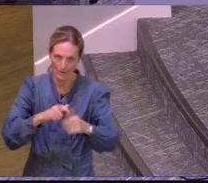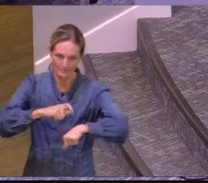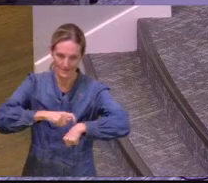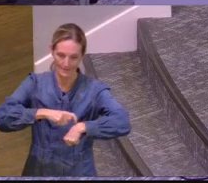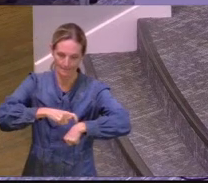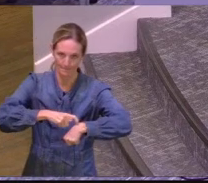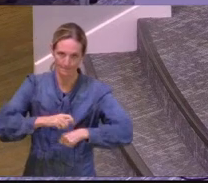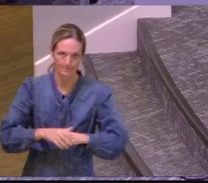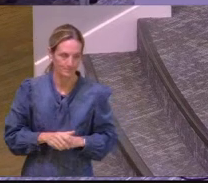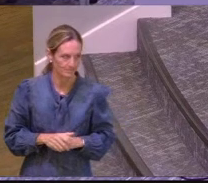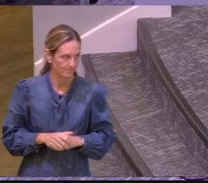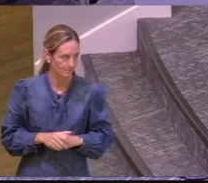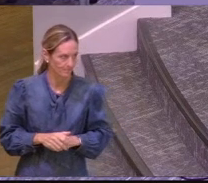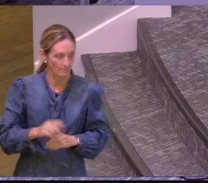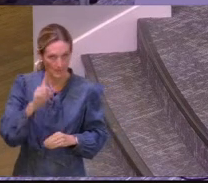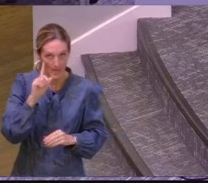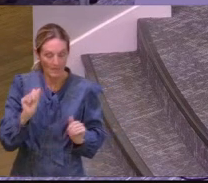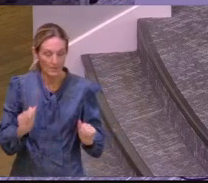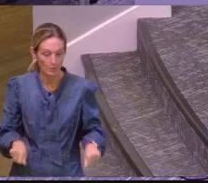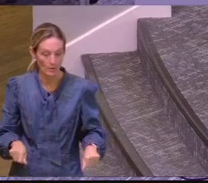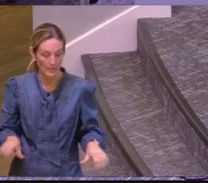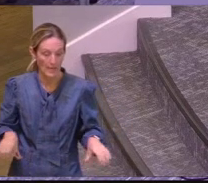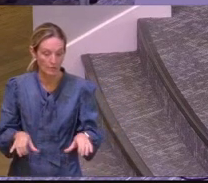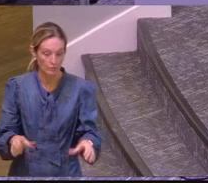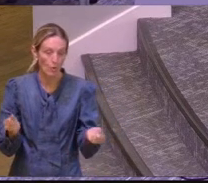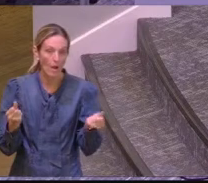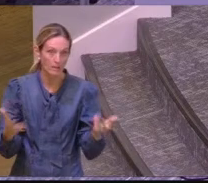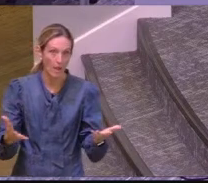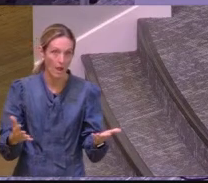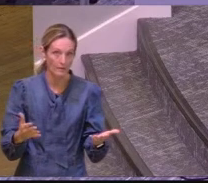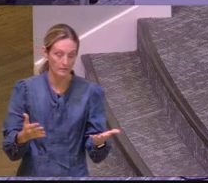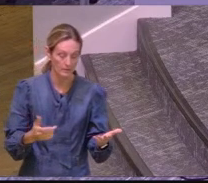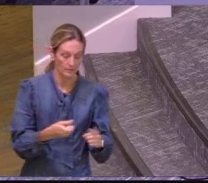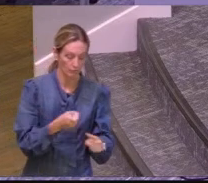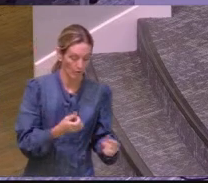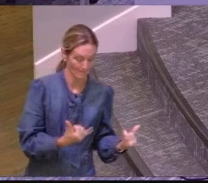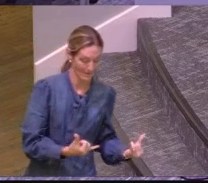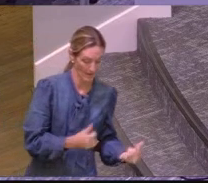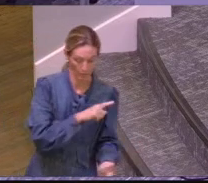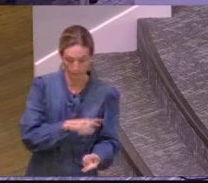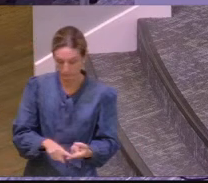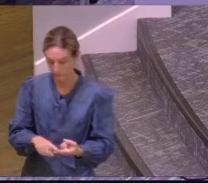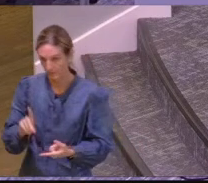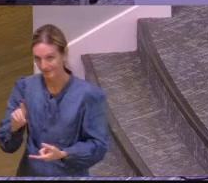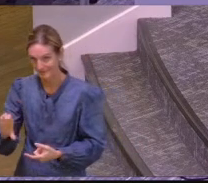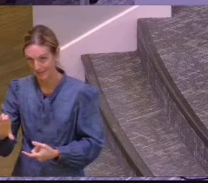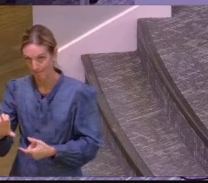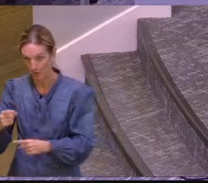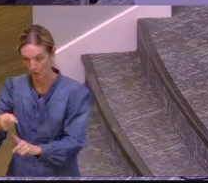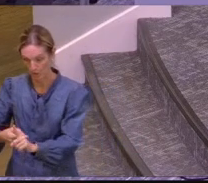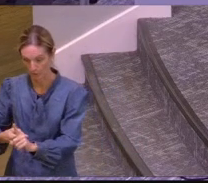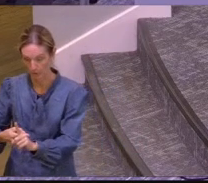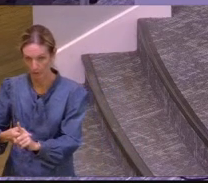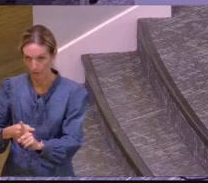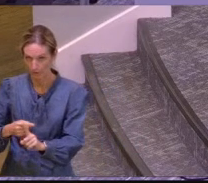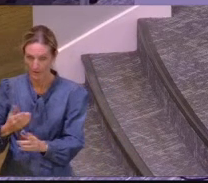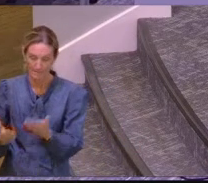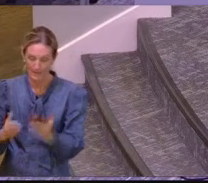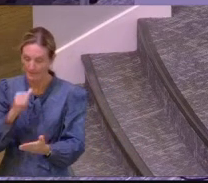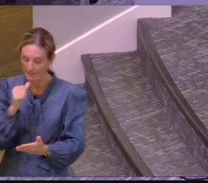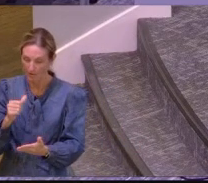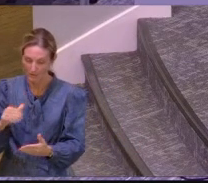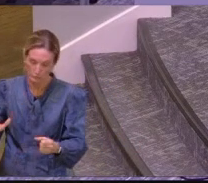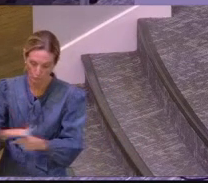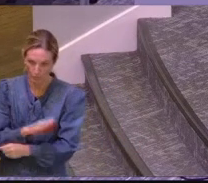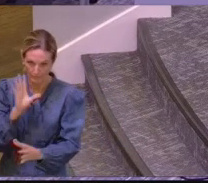I think we can get a lot done between now and December, but we may not be where we would like to be, but I believe